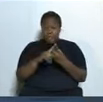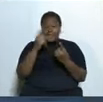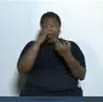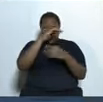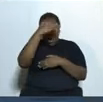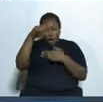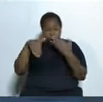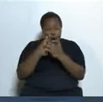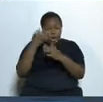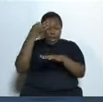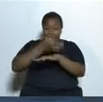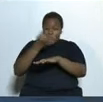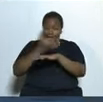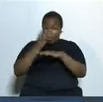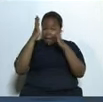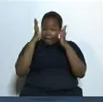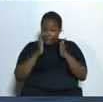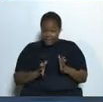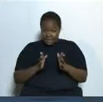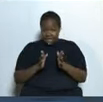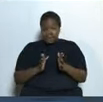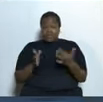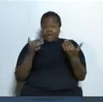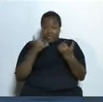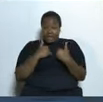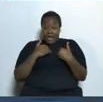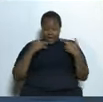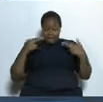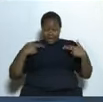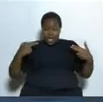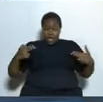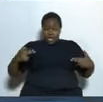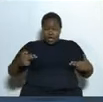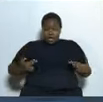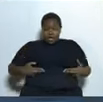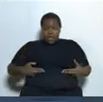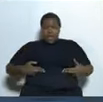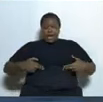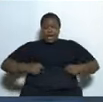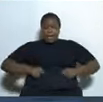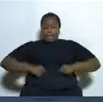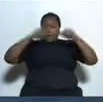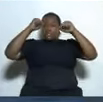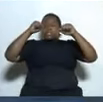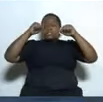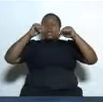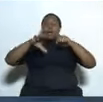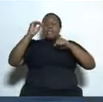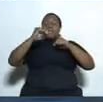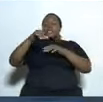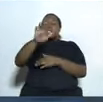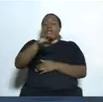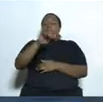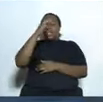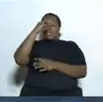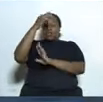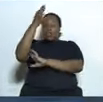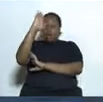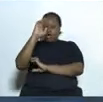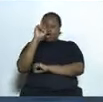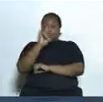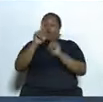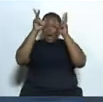idea where the human cult messiah takes the place of God. One of the